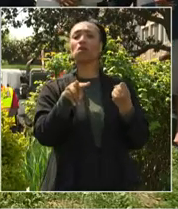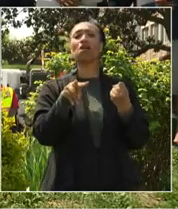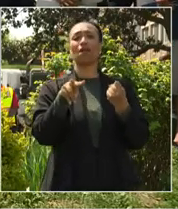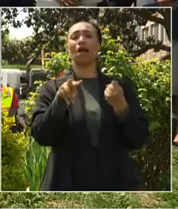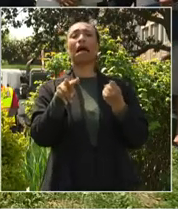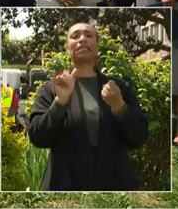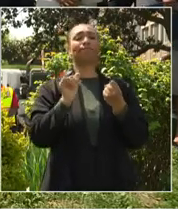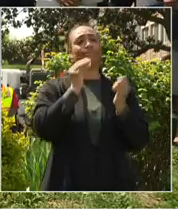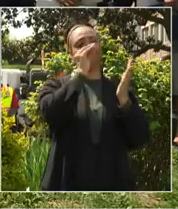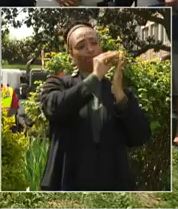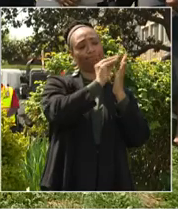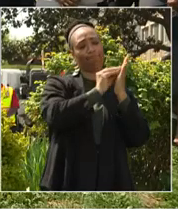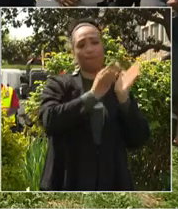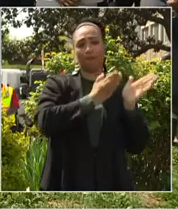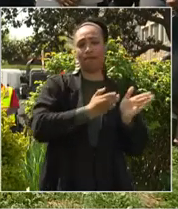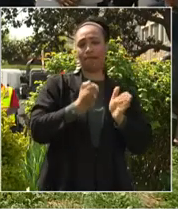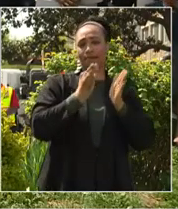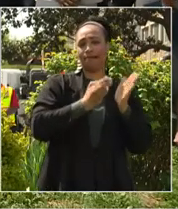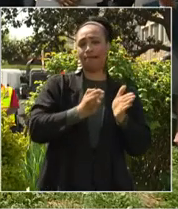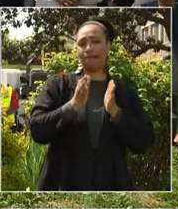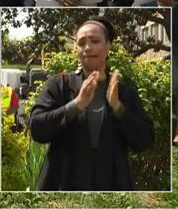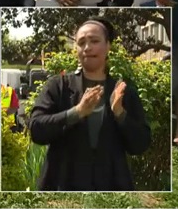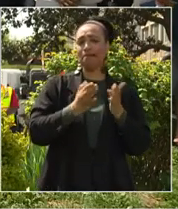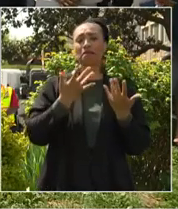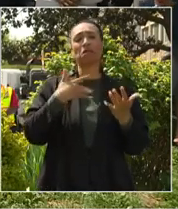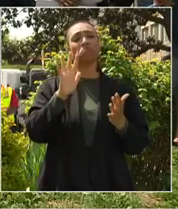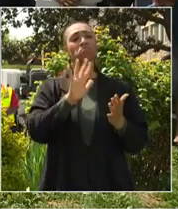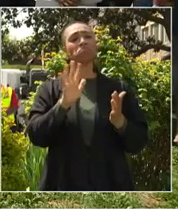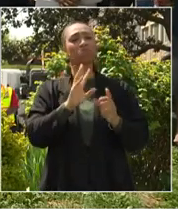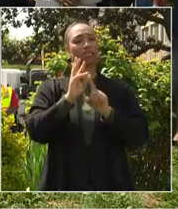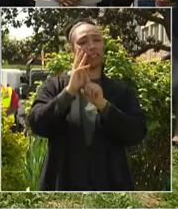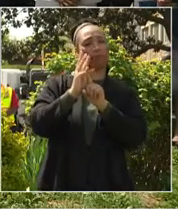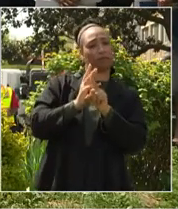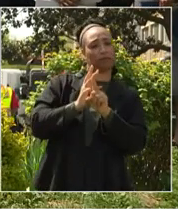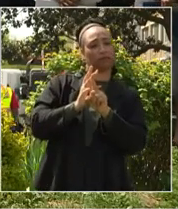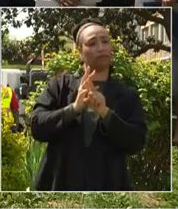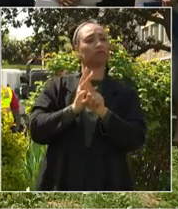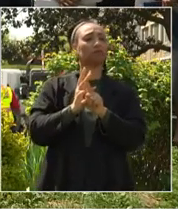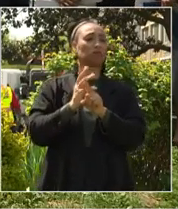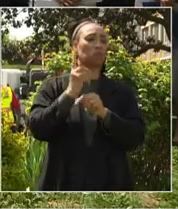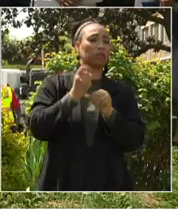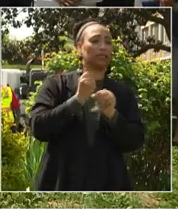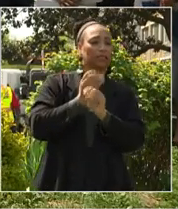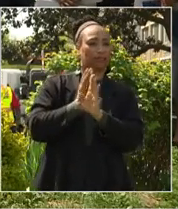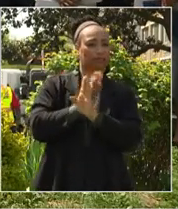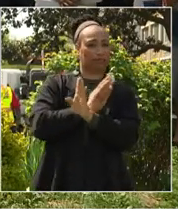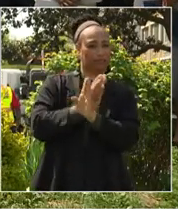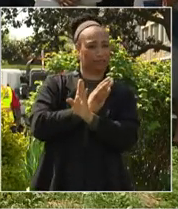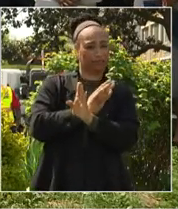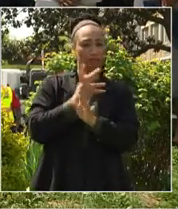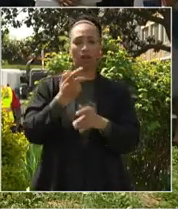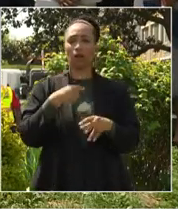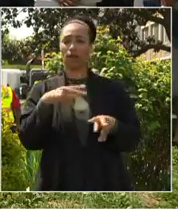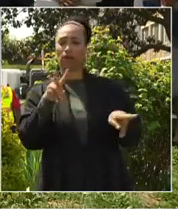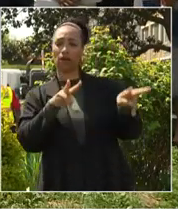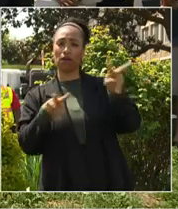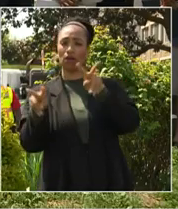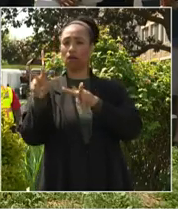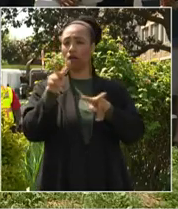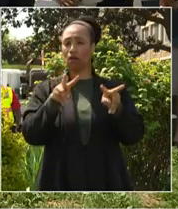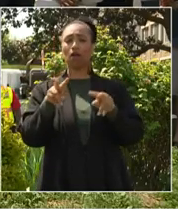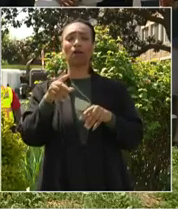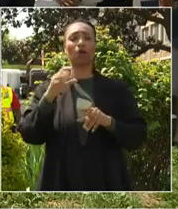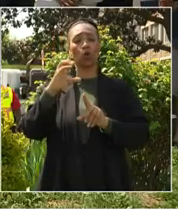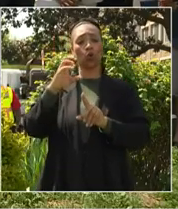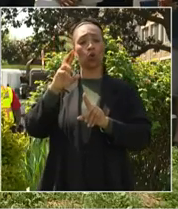last 6 months or so, maybe year or so, we have a Clean Corridors crew that is an additional DPW